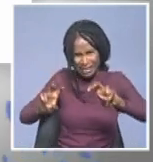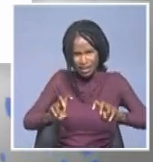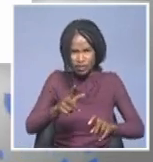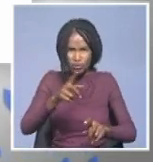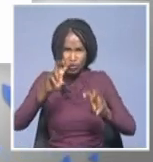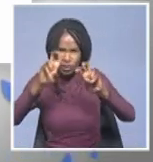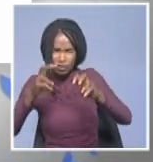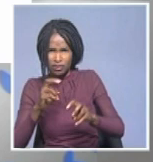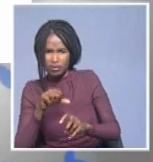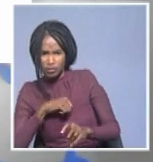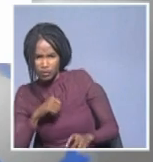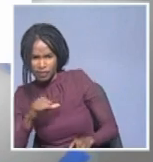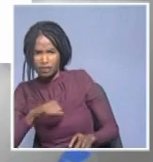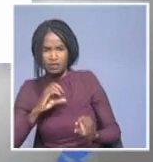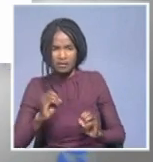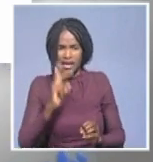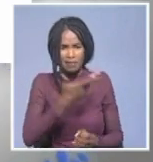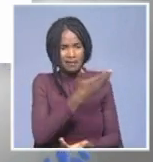people coming to Namibia.